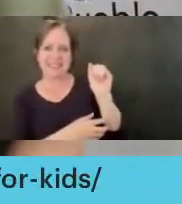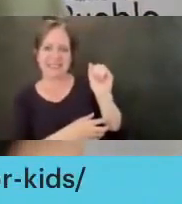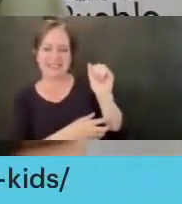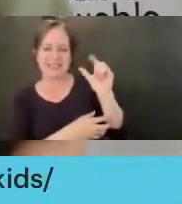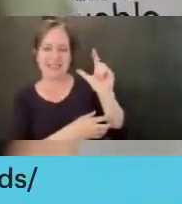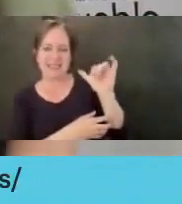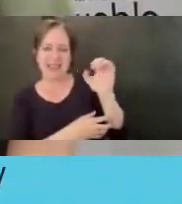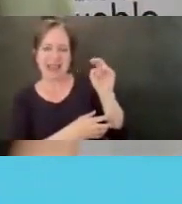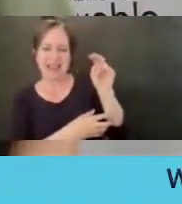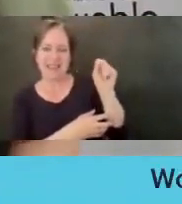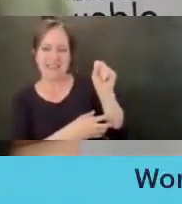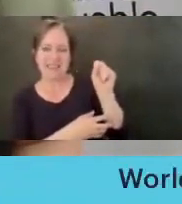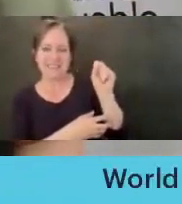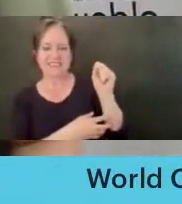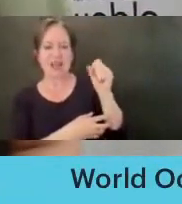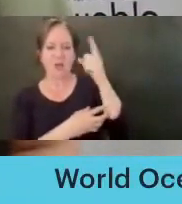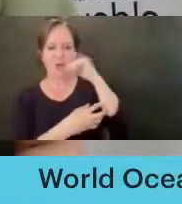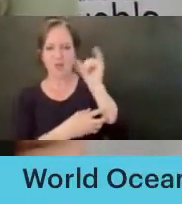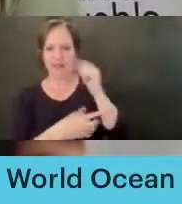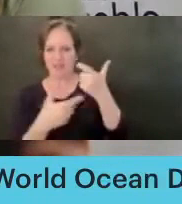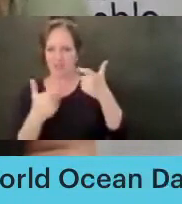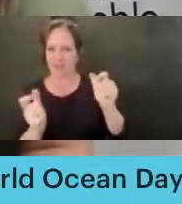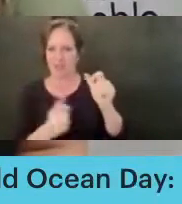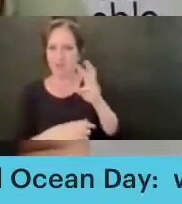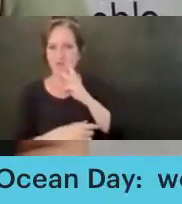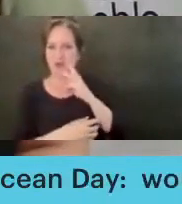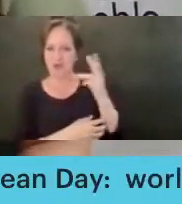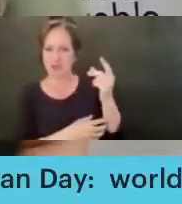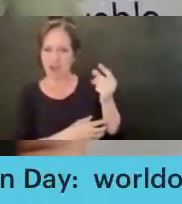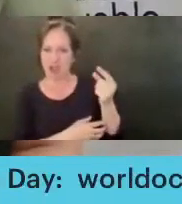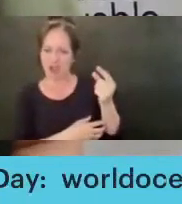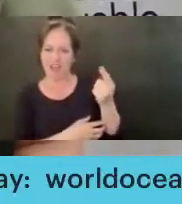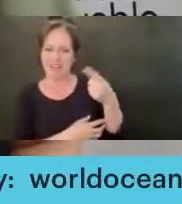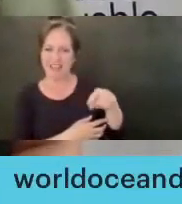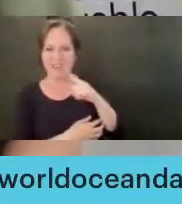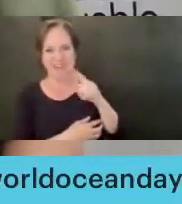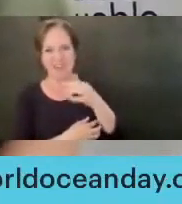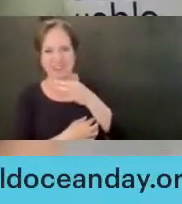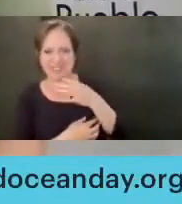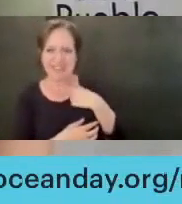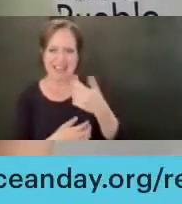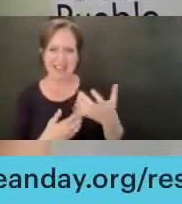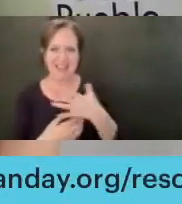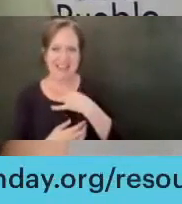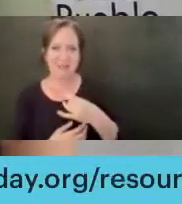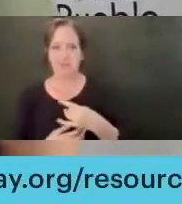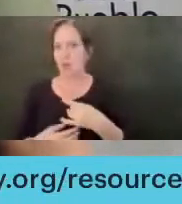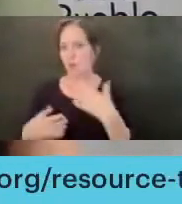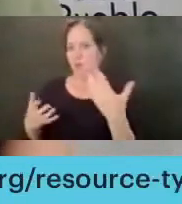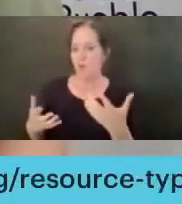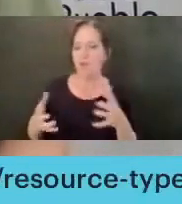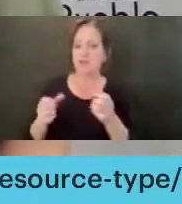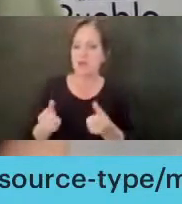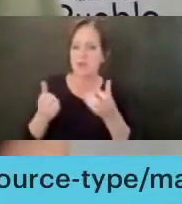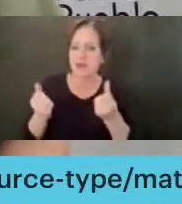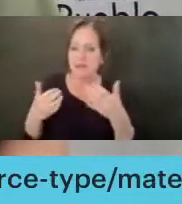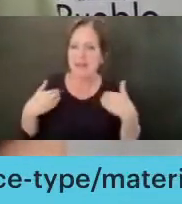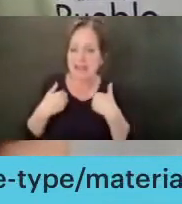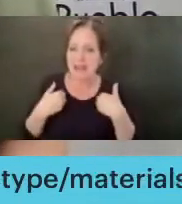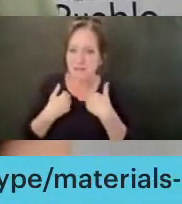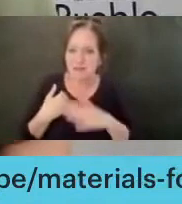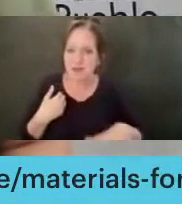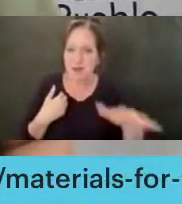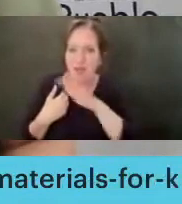cutest. Well, there's so many animals that live in the sea. The oceans are actually bigger than the